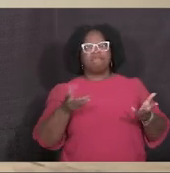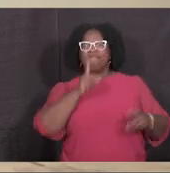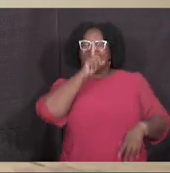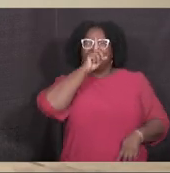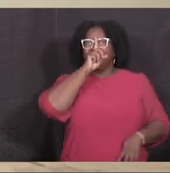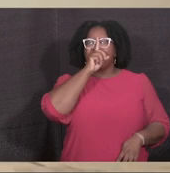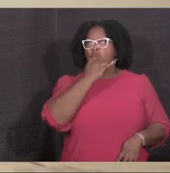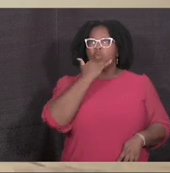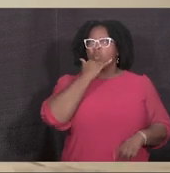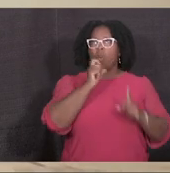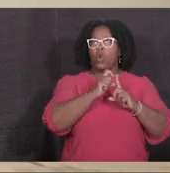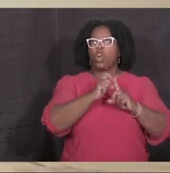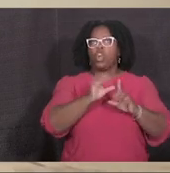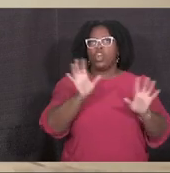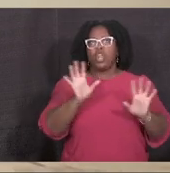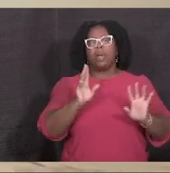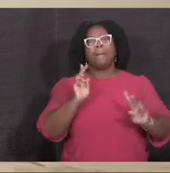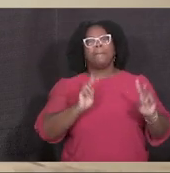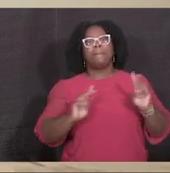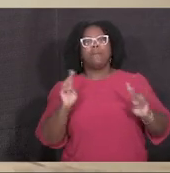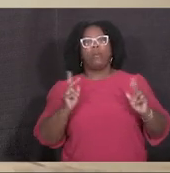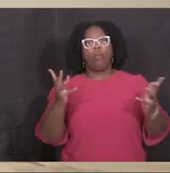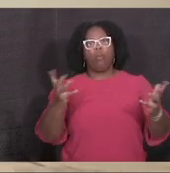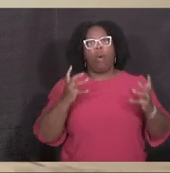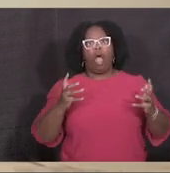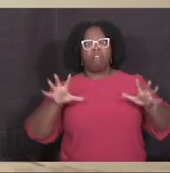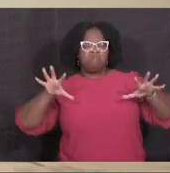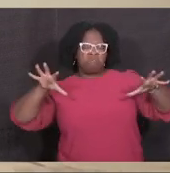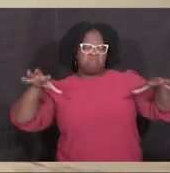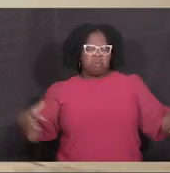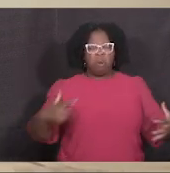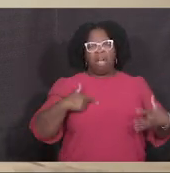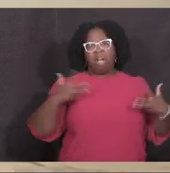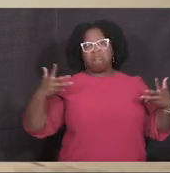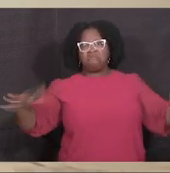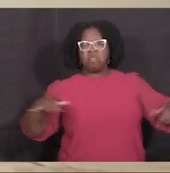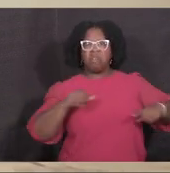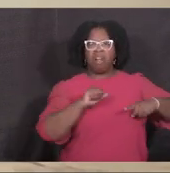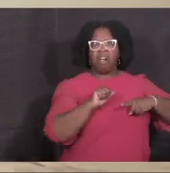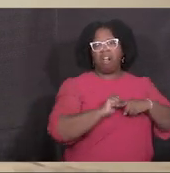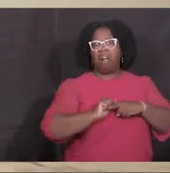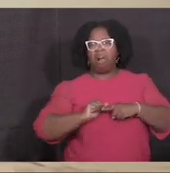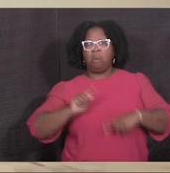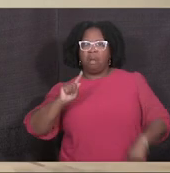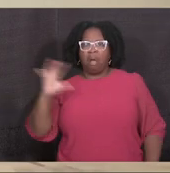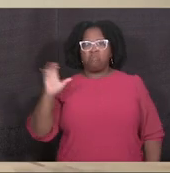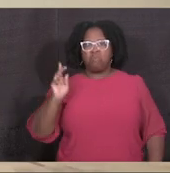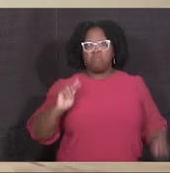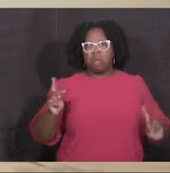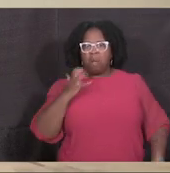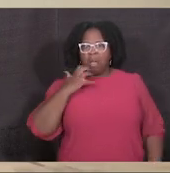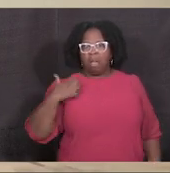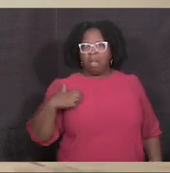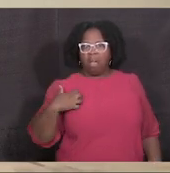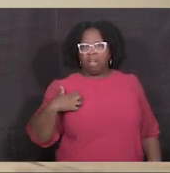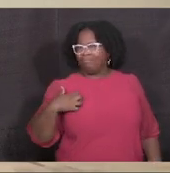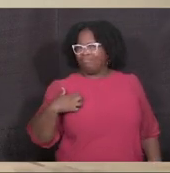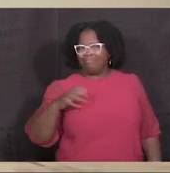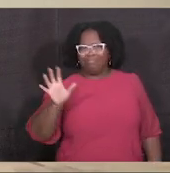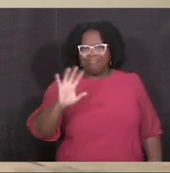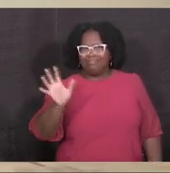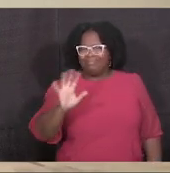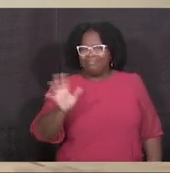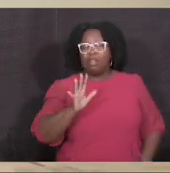that's the wrong word. They want to have the big number and say that they've trained 100 people. But for me, it's about placement. How many can